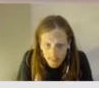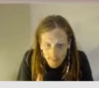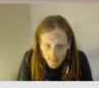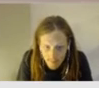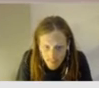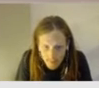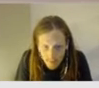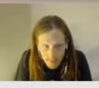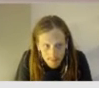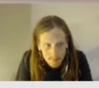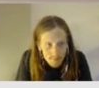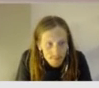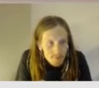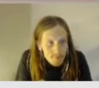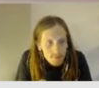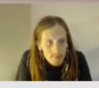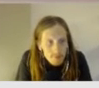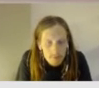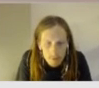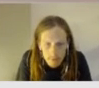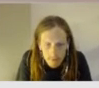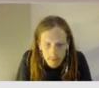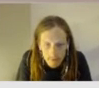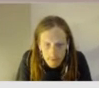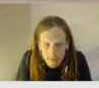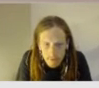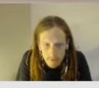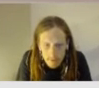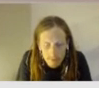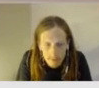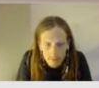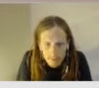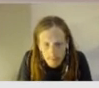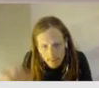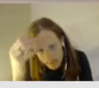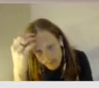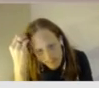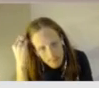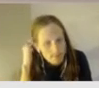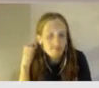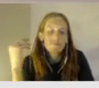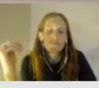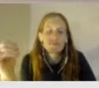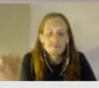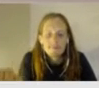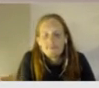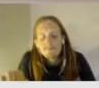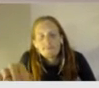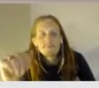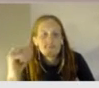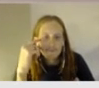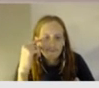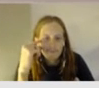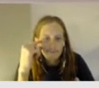So let's see. I have worked as a journalist for the last, I guess, dozen years, and we're a small